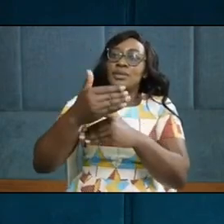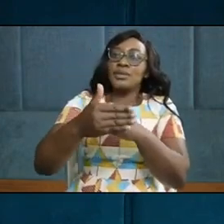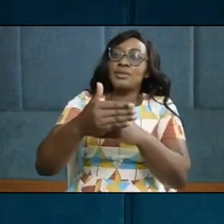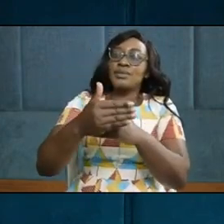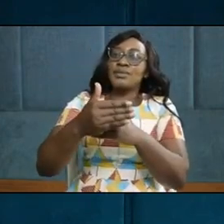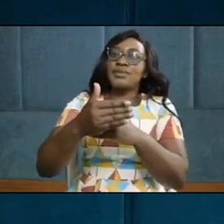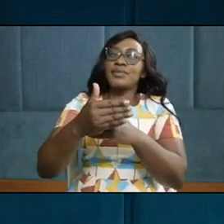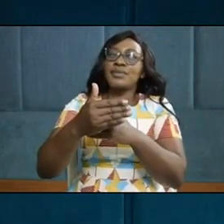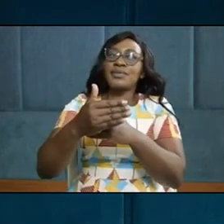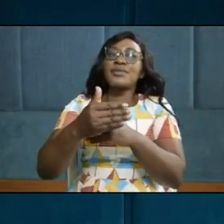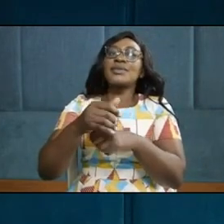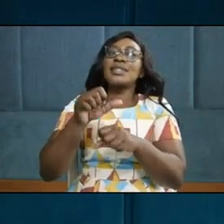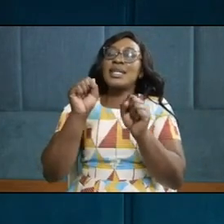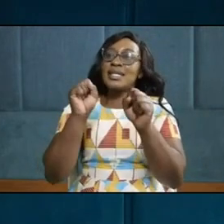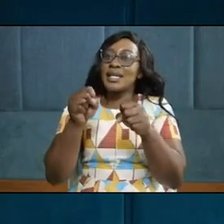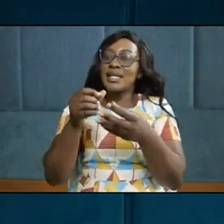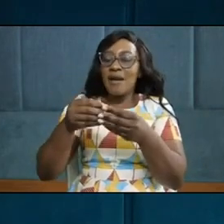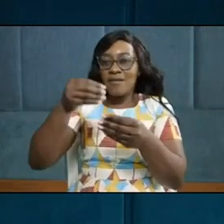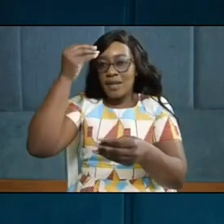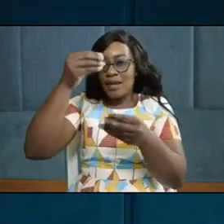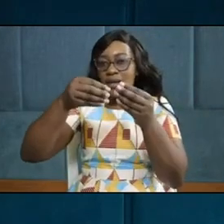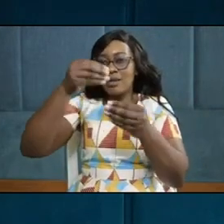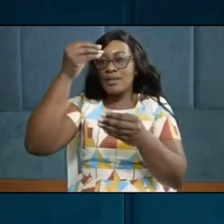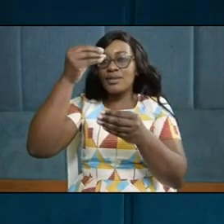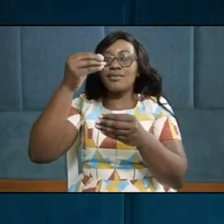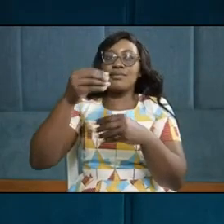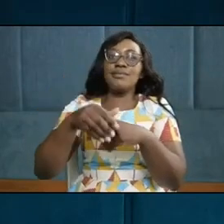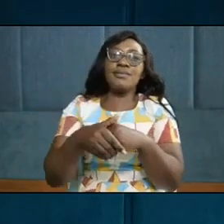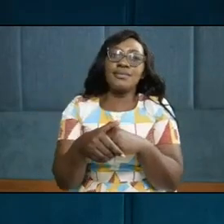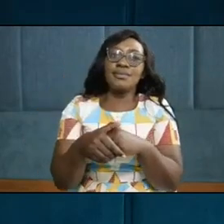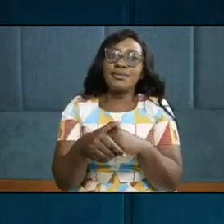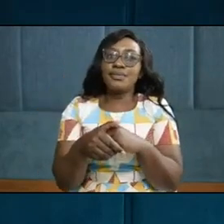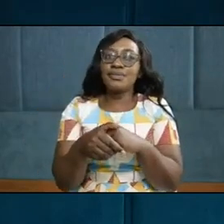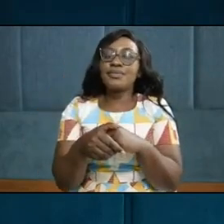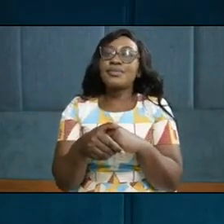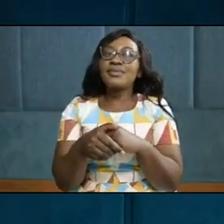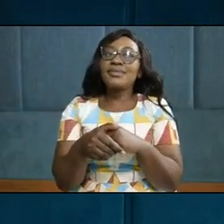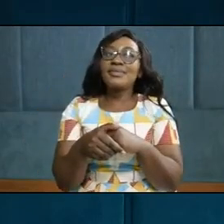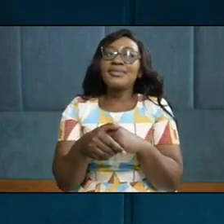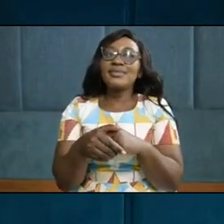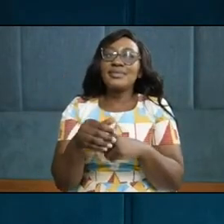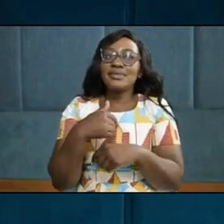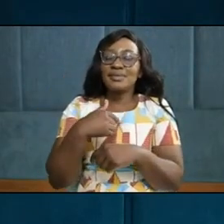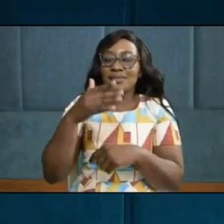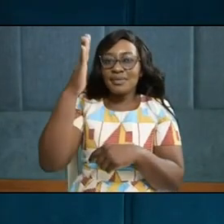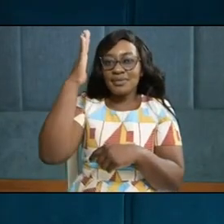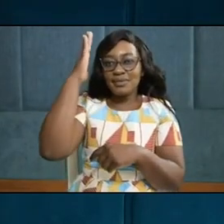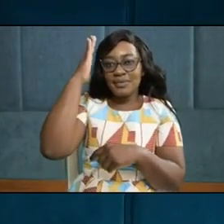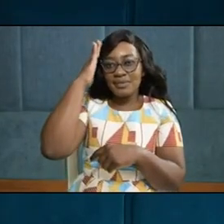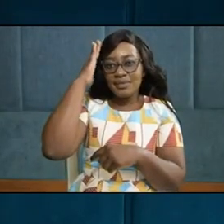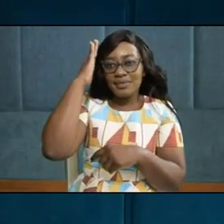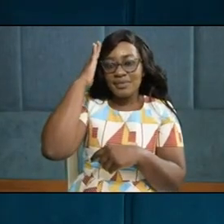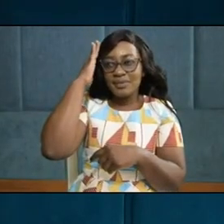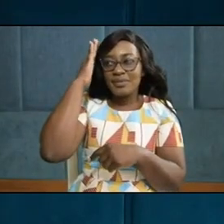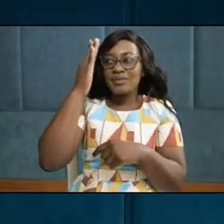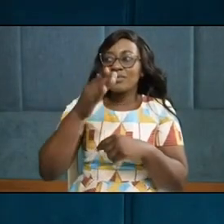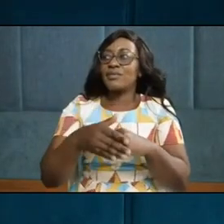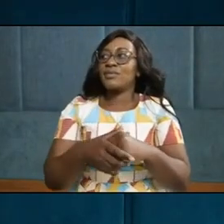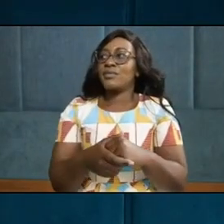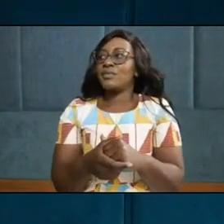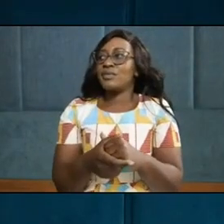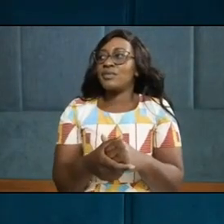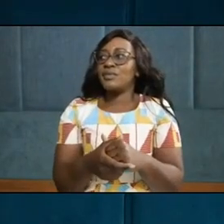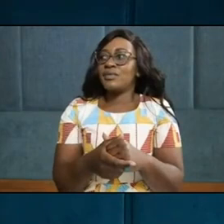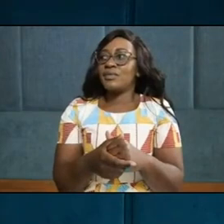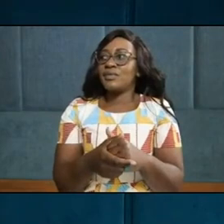something from Utica. You know, I thought that our attention span in primary is about